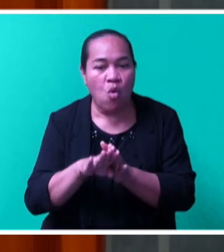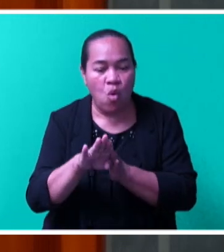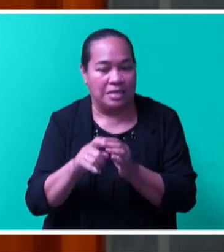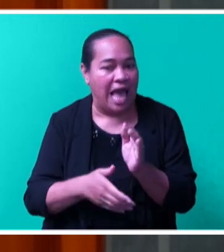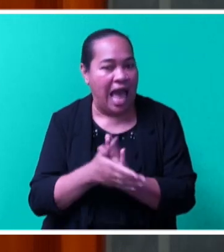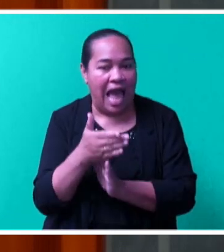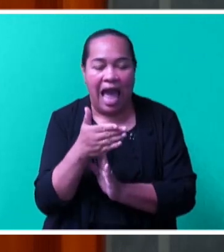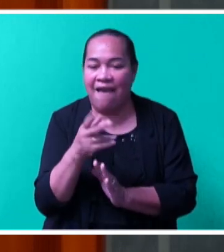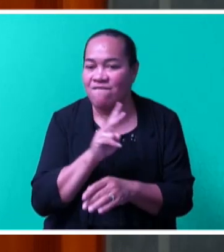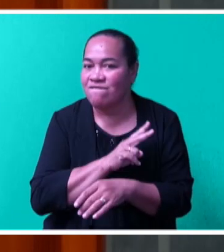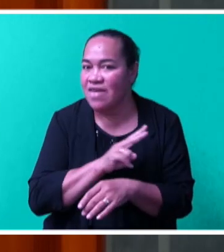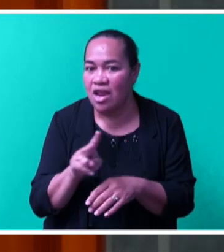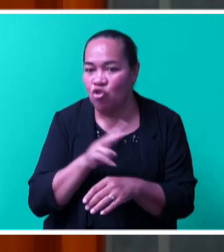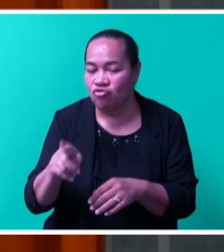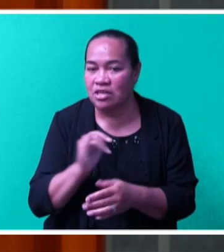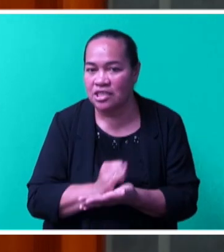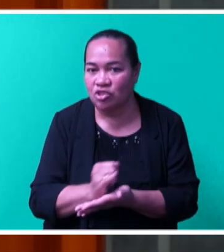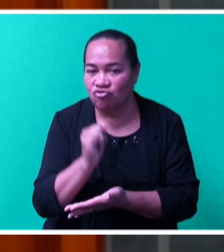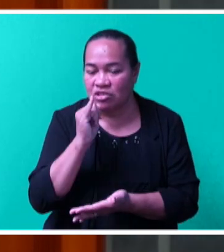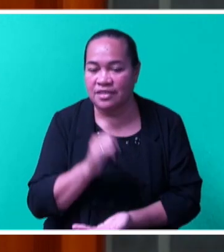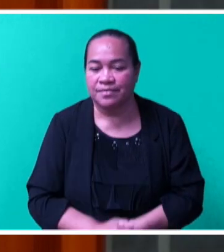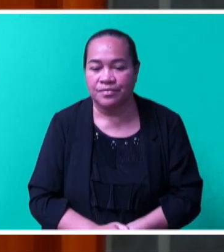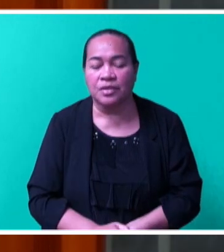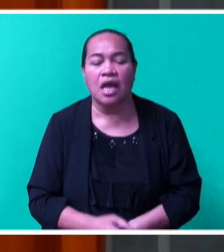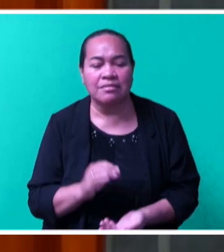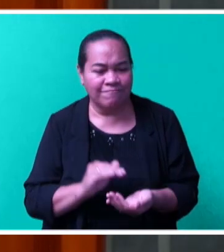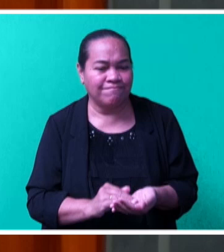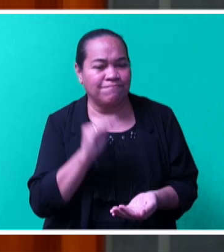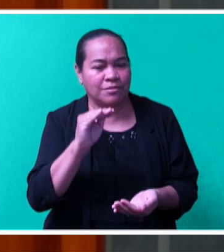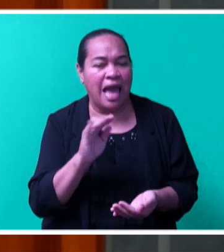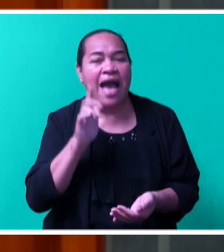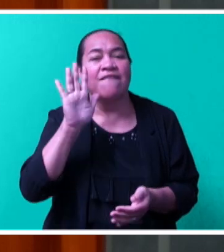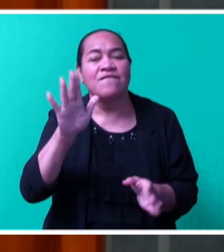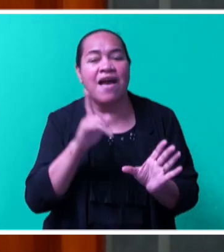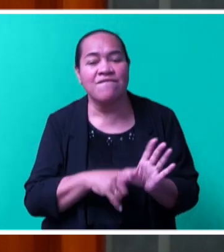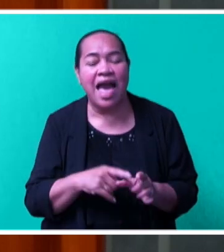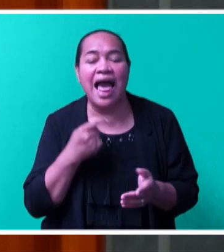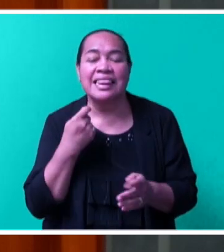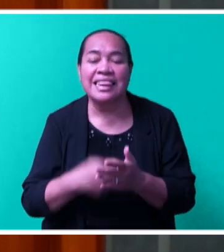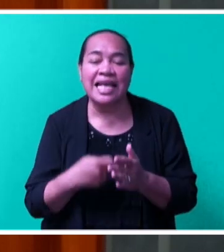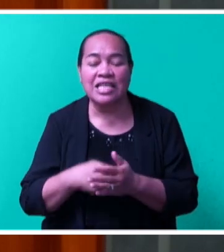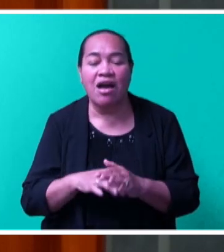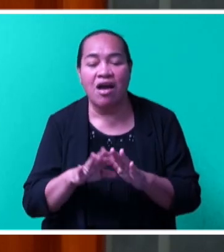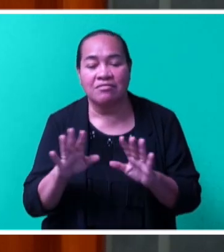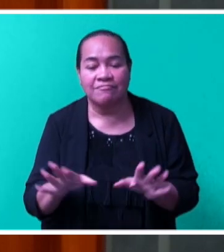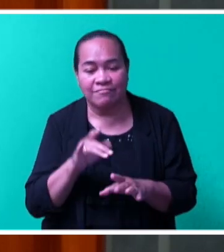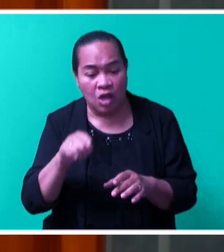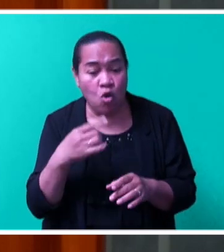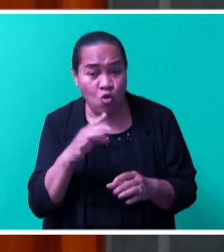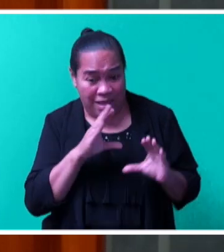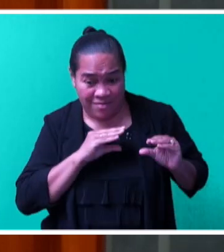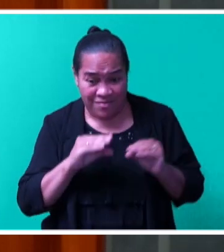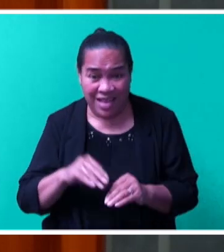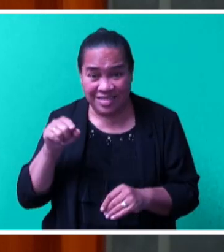high-value industry. We are also introducing a 5-year tax holiday for businesses investing at least 5 million in new